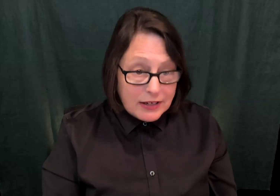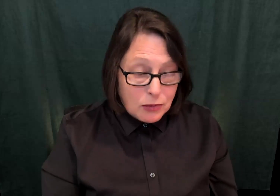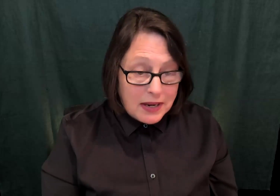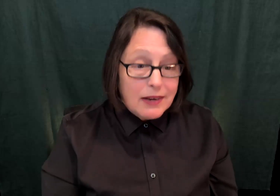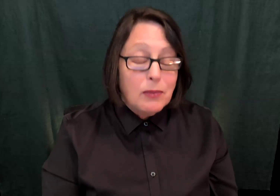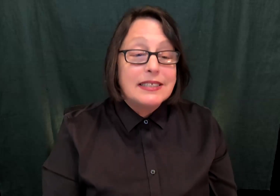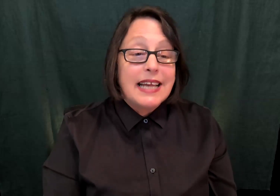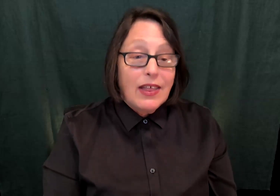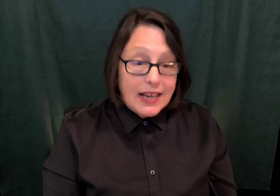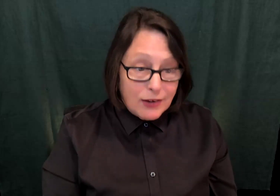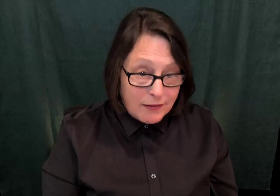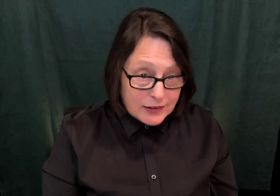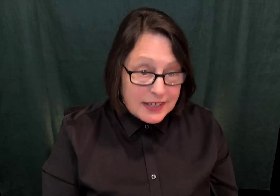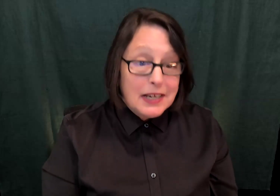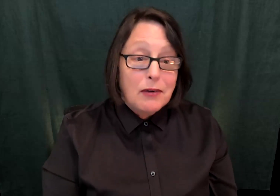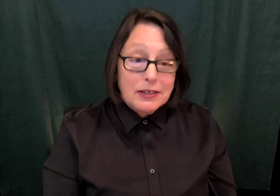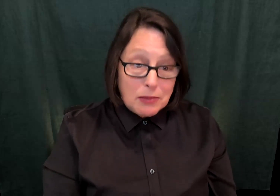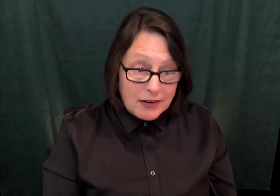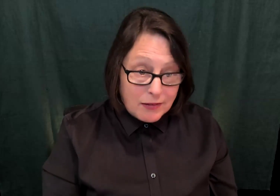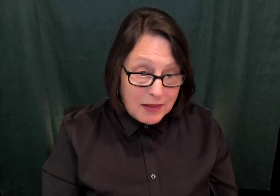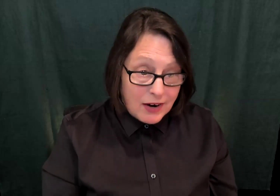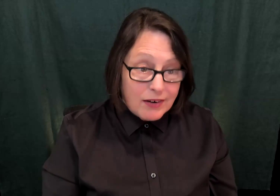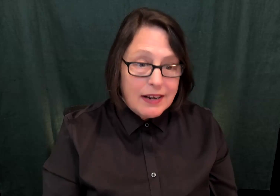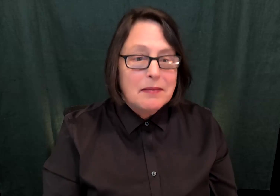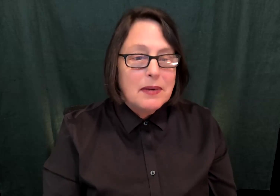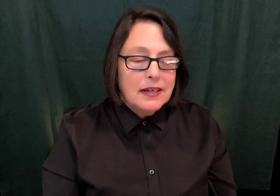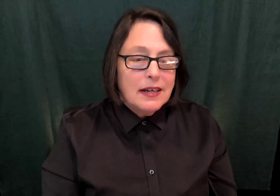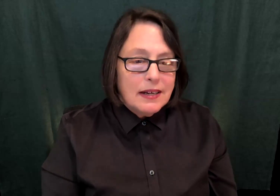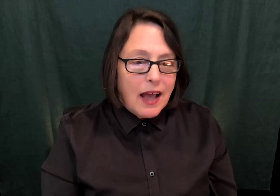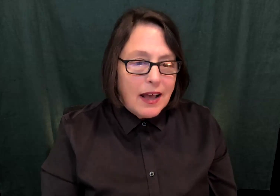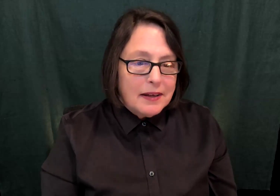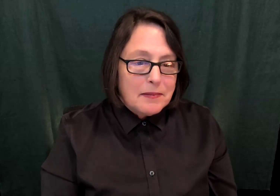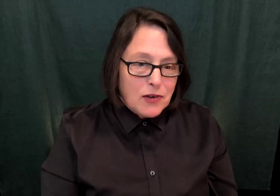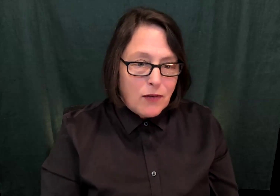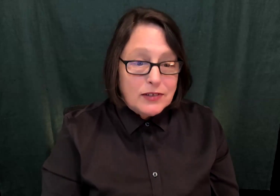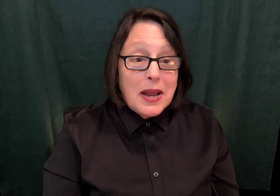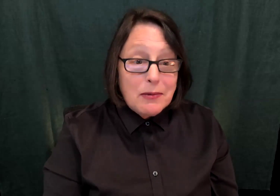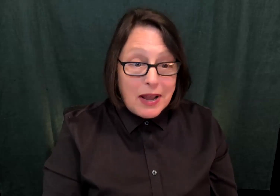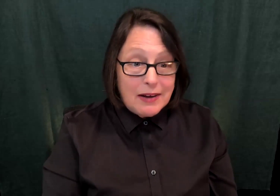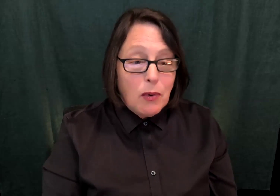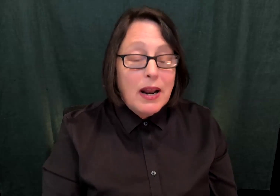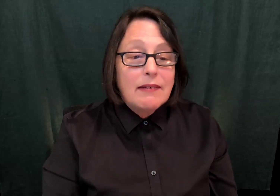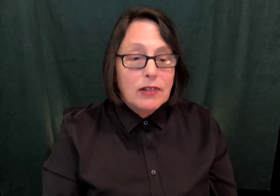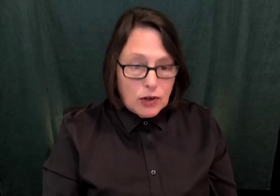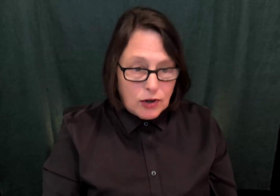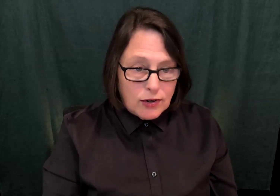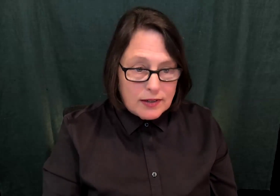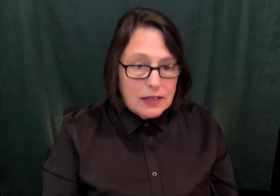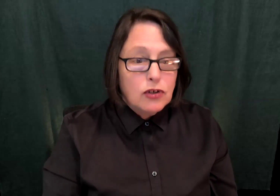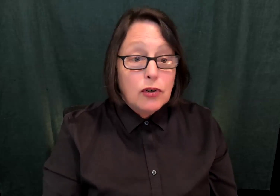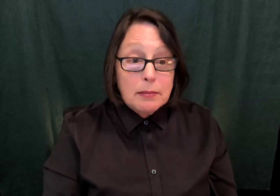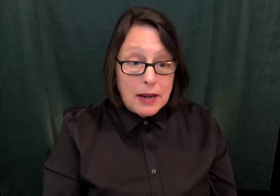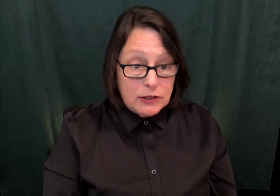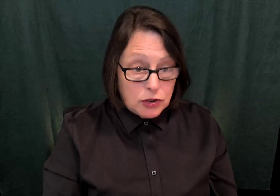I graduated and went to Gallaudet University and graduated from there, and so forth. So anyway, what I've